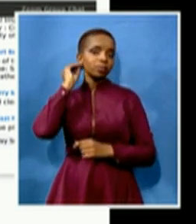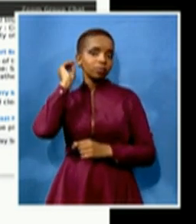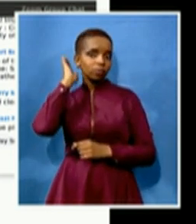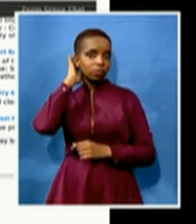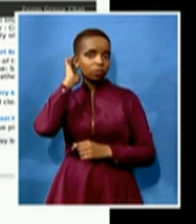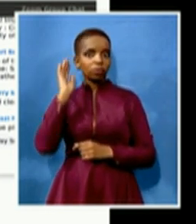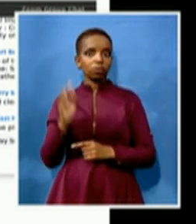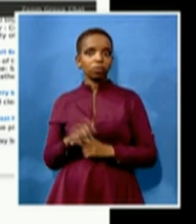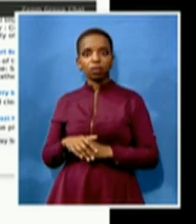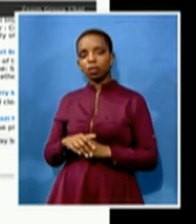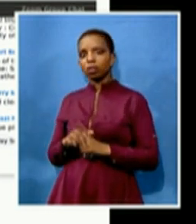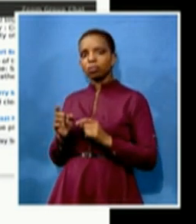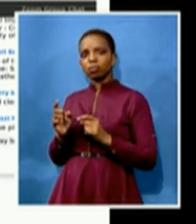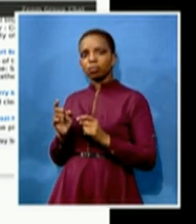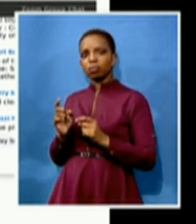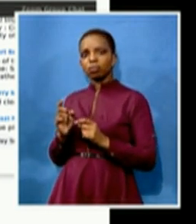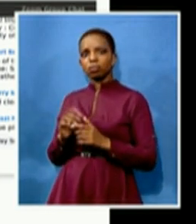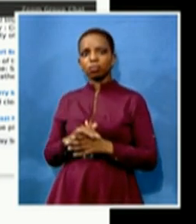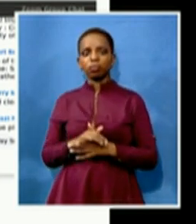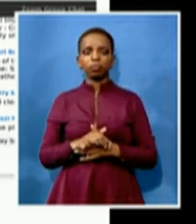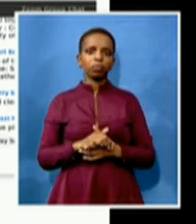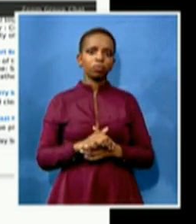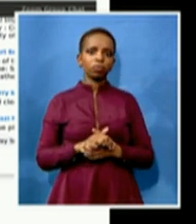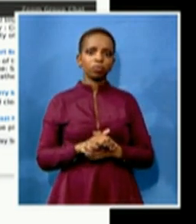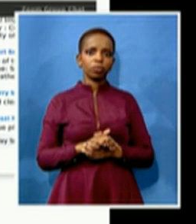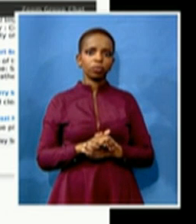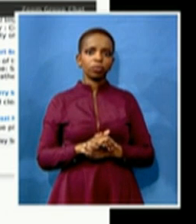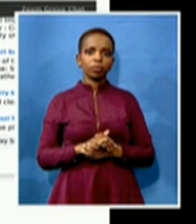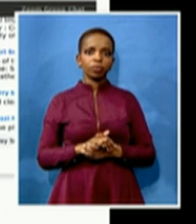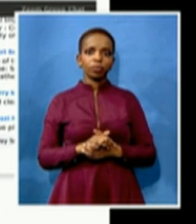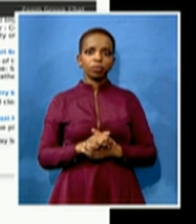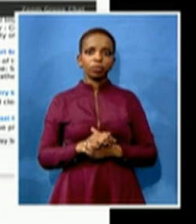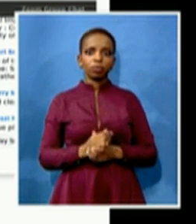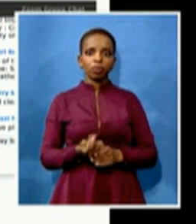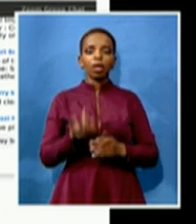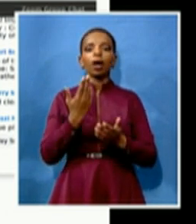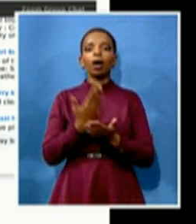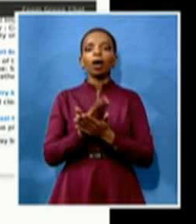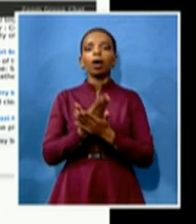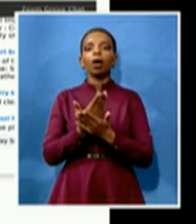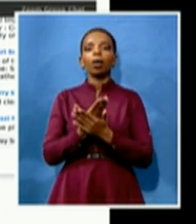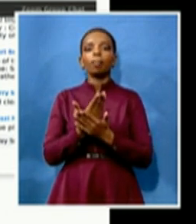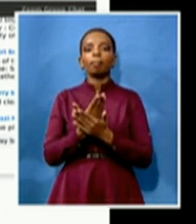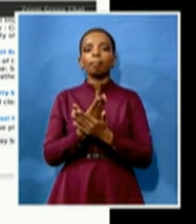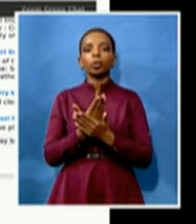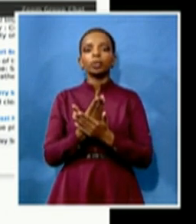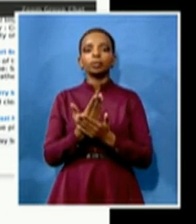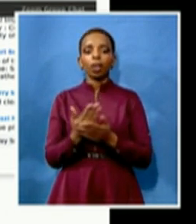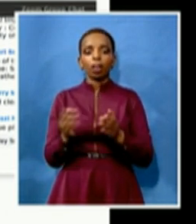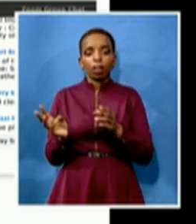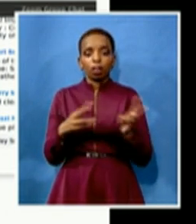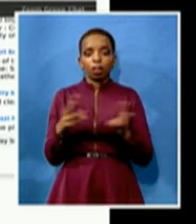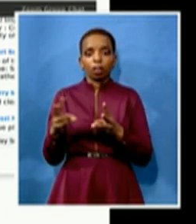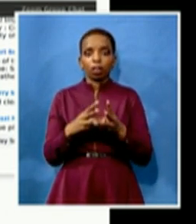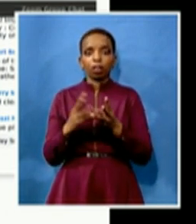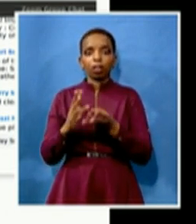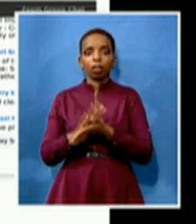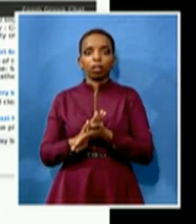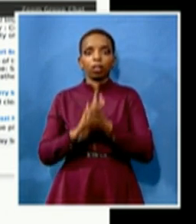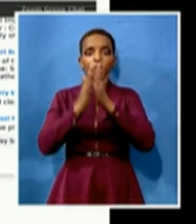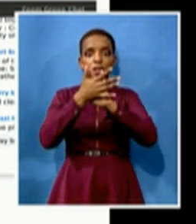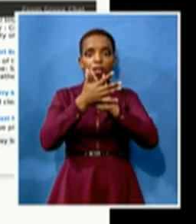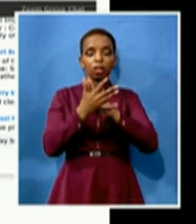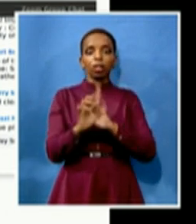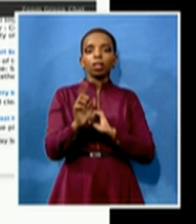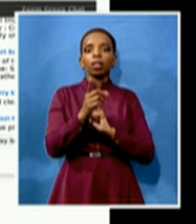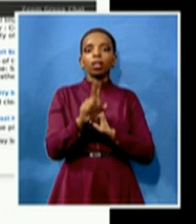the possible effects of climate at that small scale. Some of the other speakers have spoken about what the effect